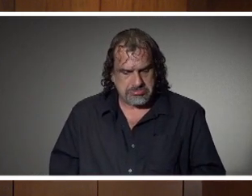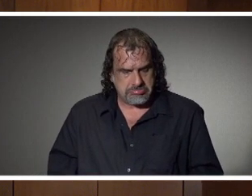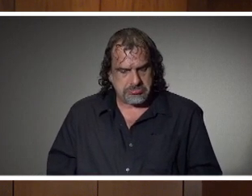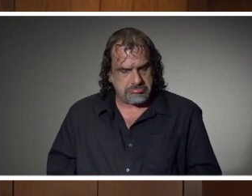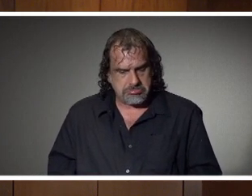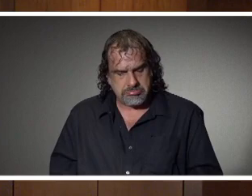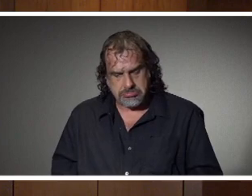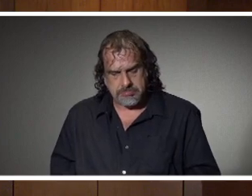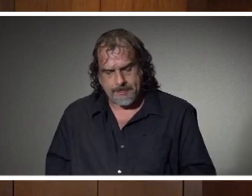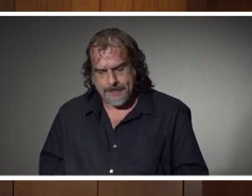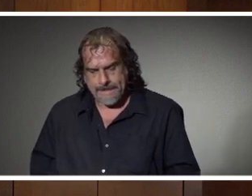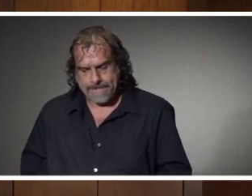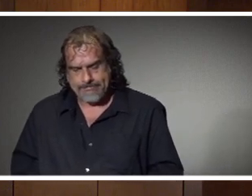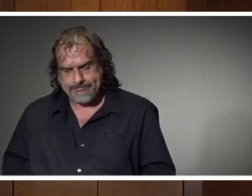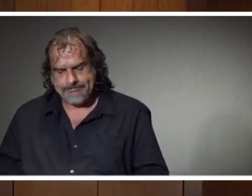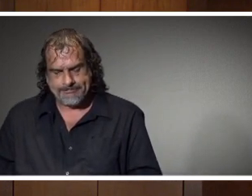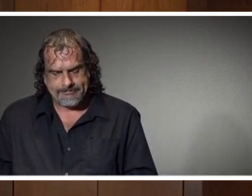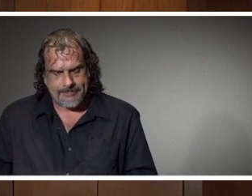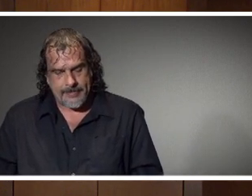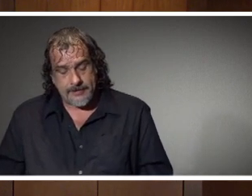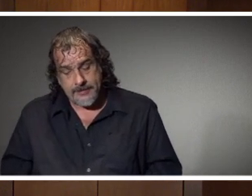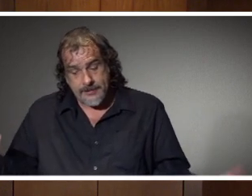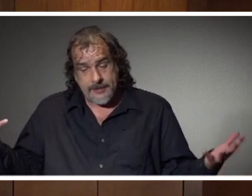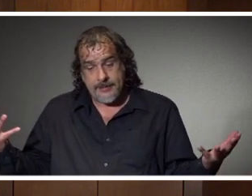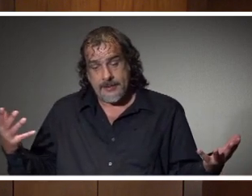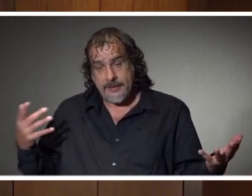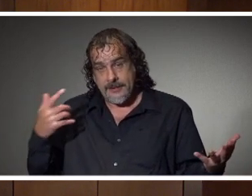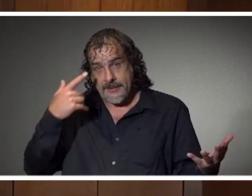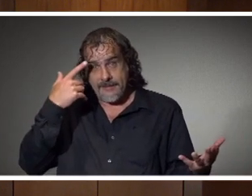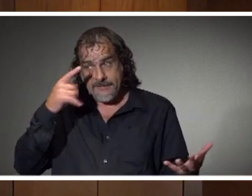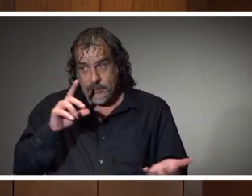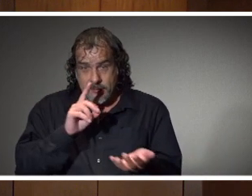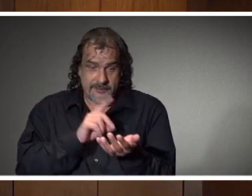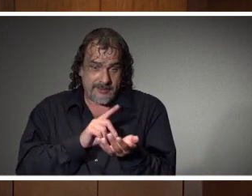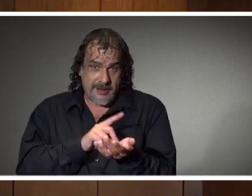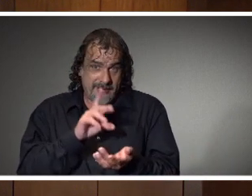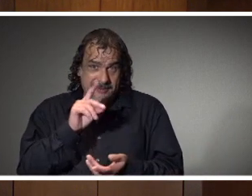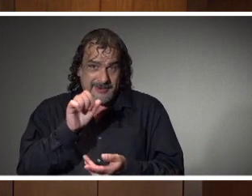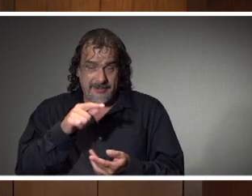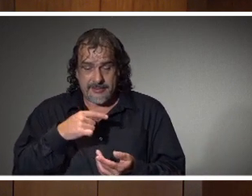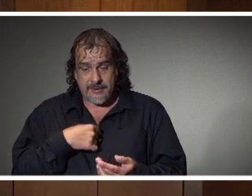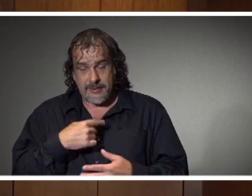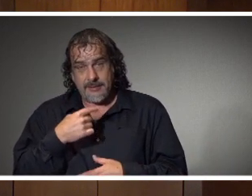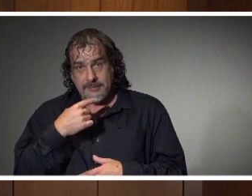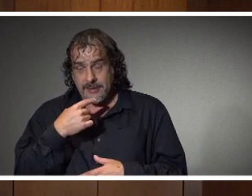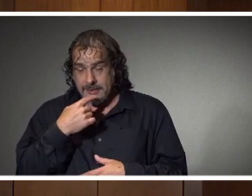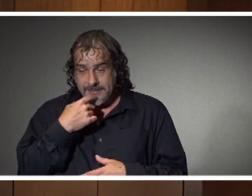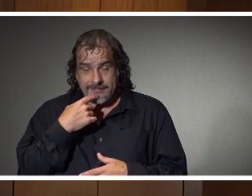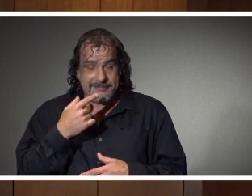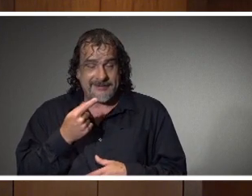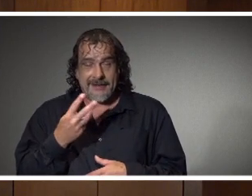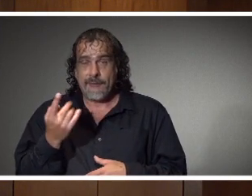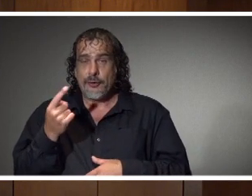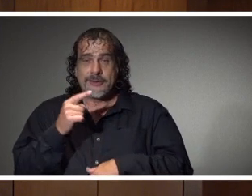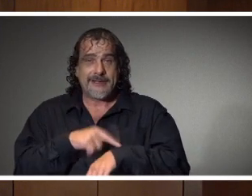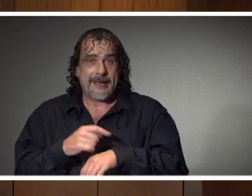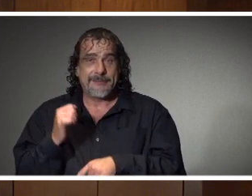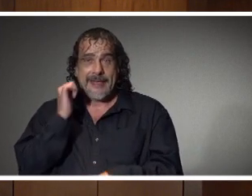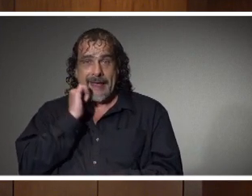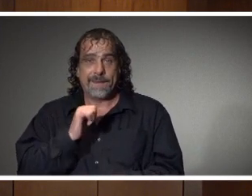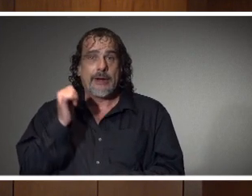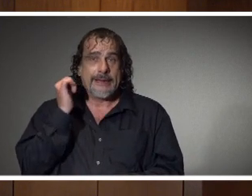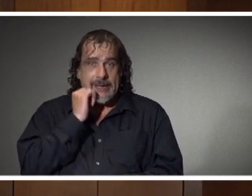and unfortunately for him, I talked to Dr. Dobbs pretty much several times a day, and I'm not aware of